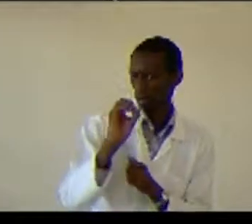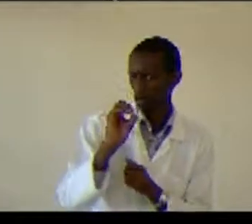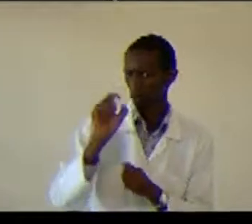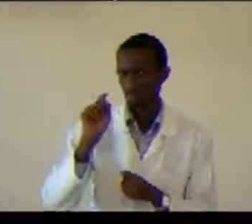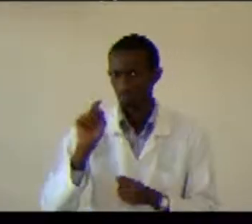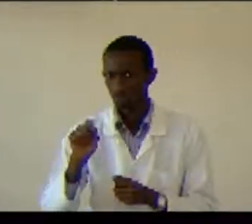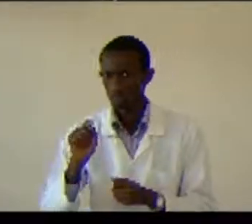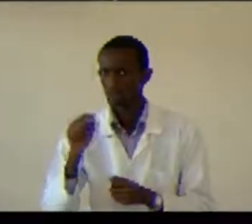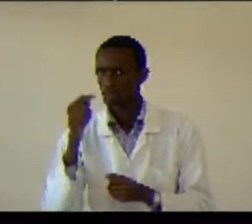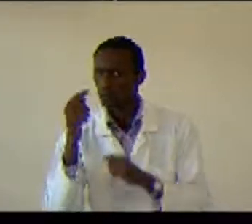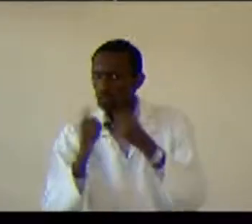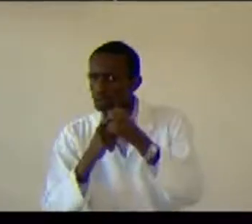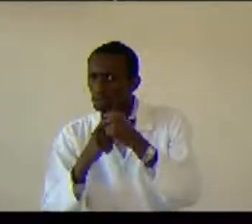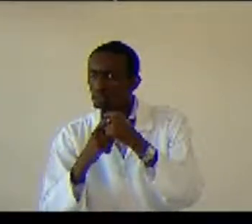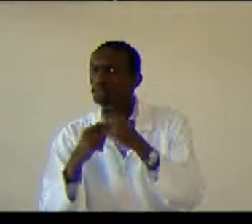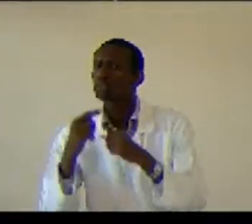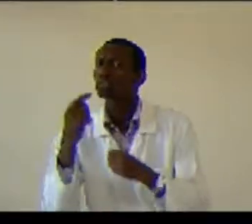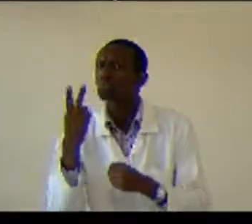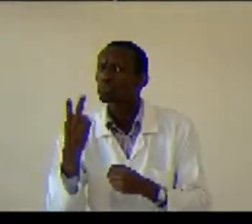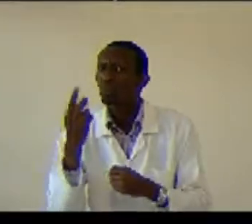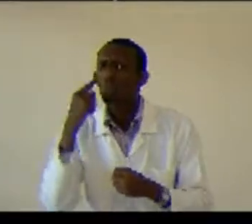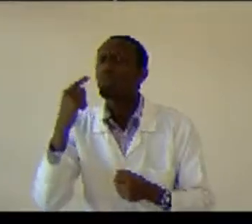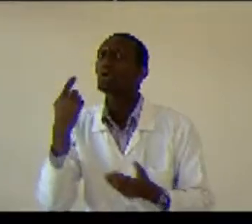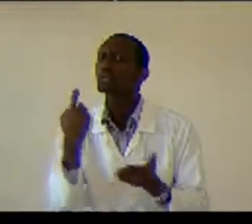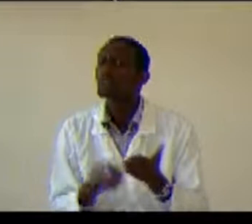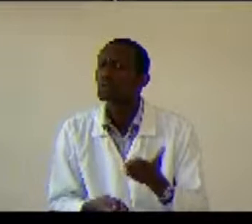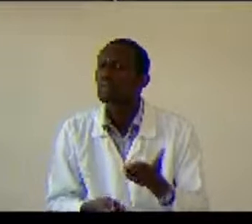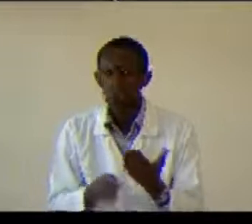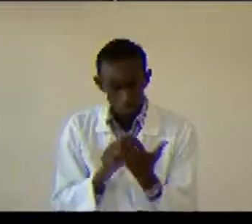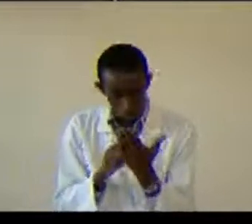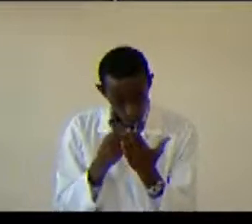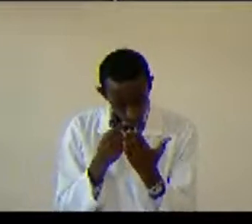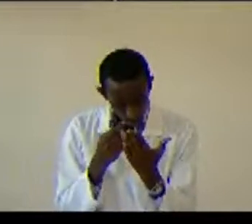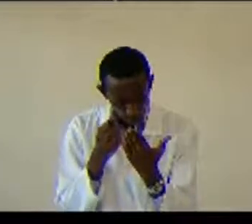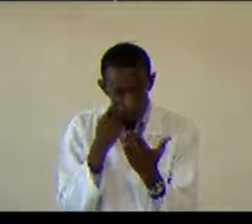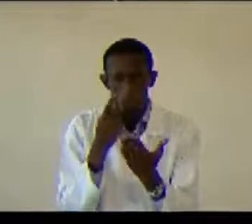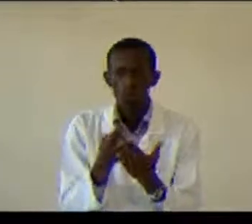0.62. And what do you get there? My figure here is